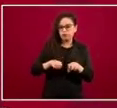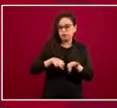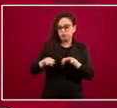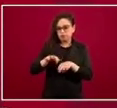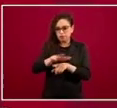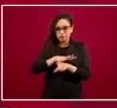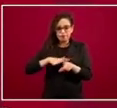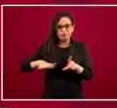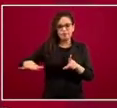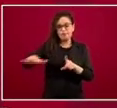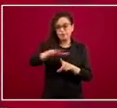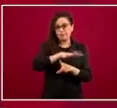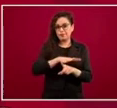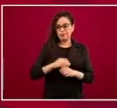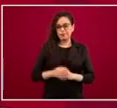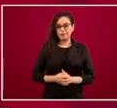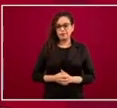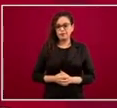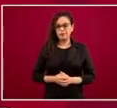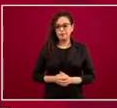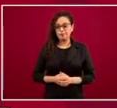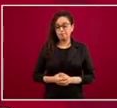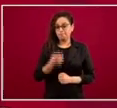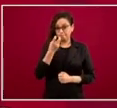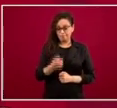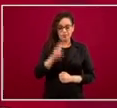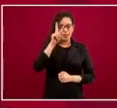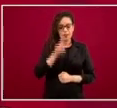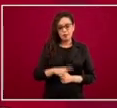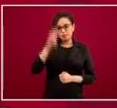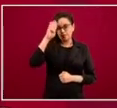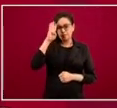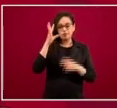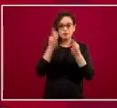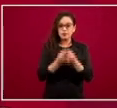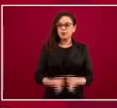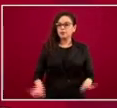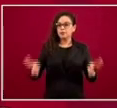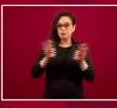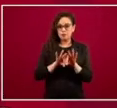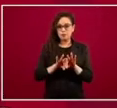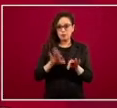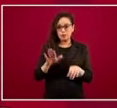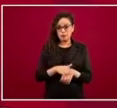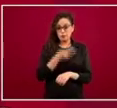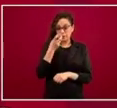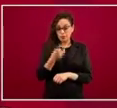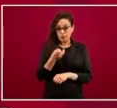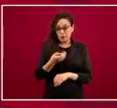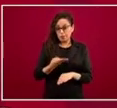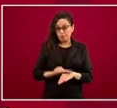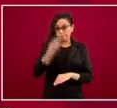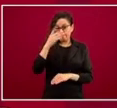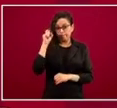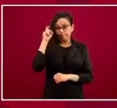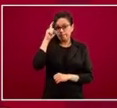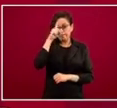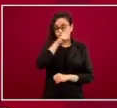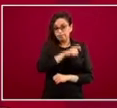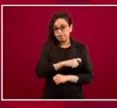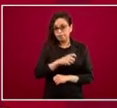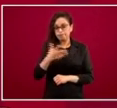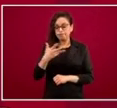to work with all sectors. That is why we have been saying that this is a state response,